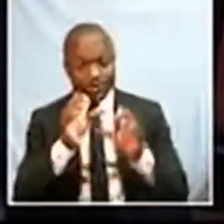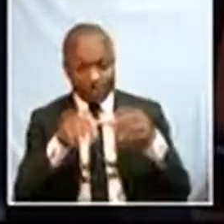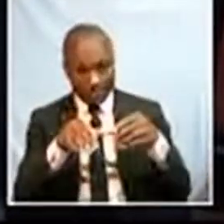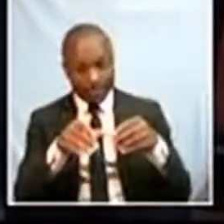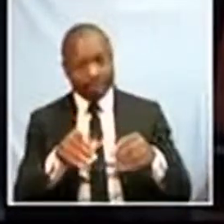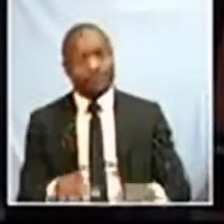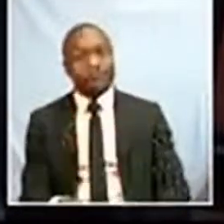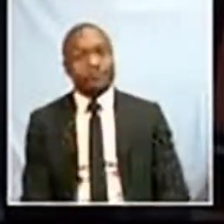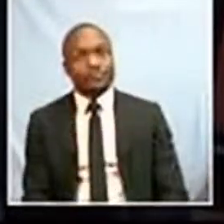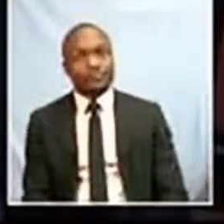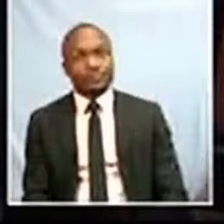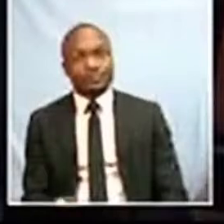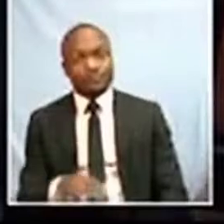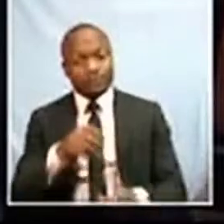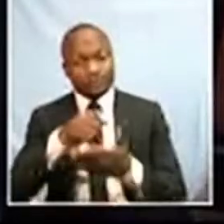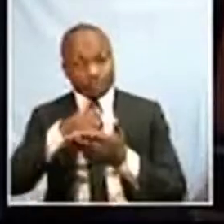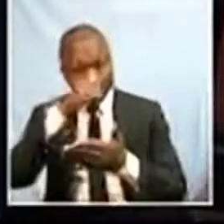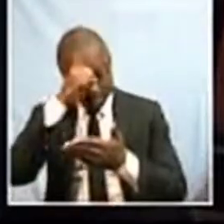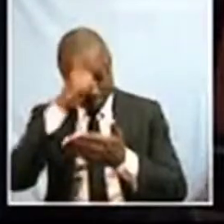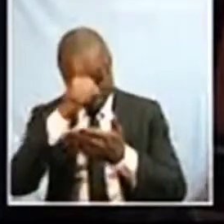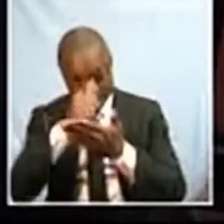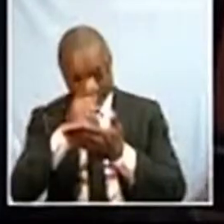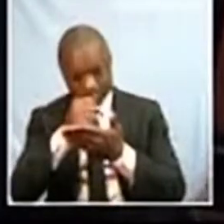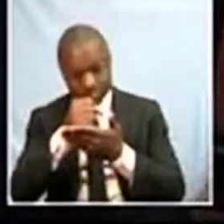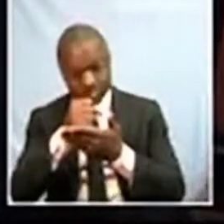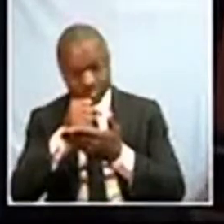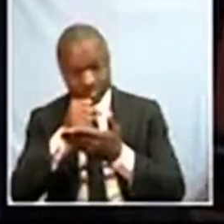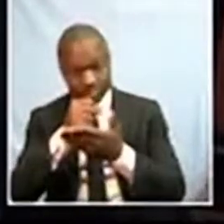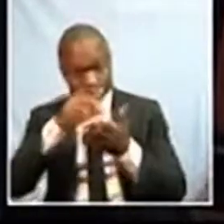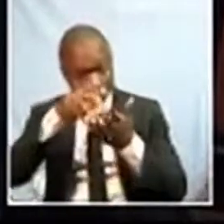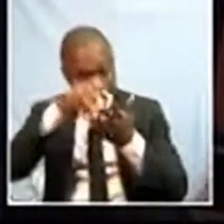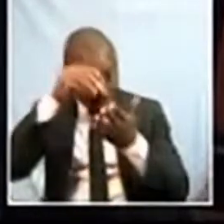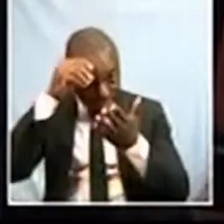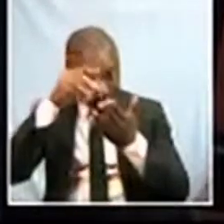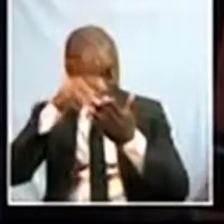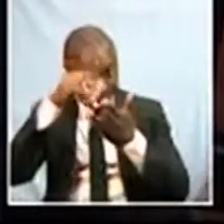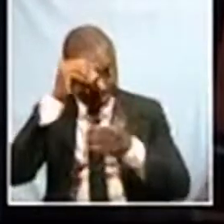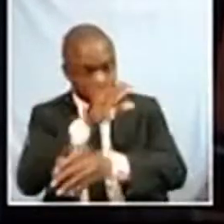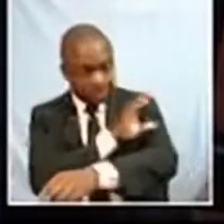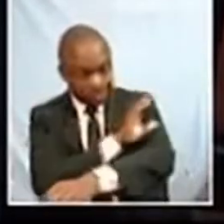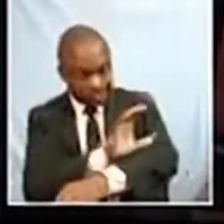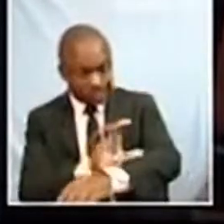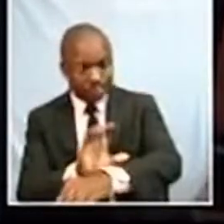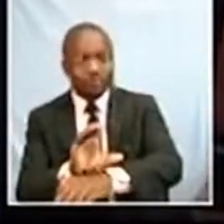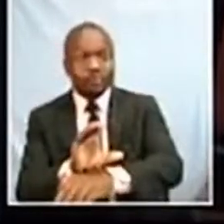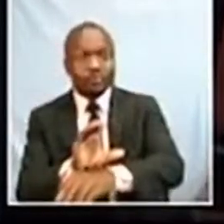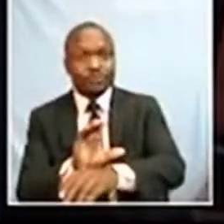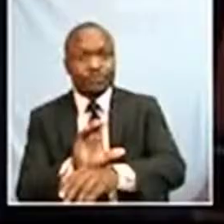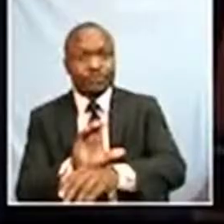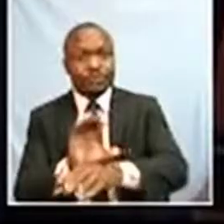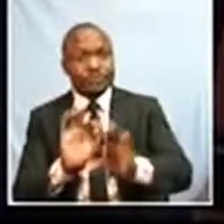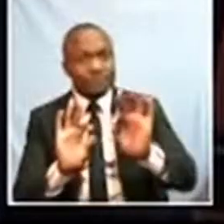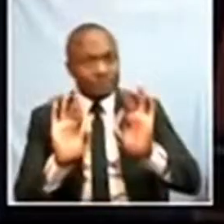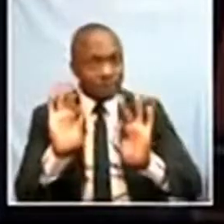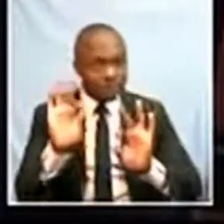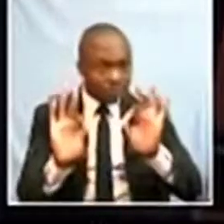even the students that were taking computer and design,